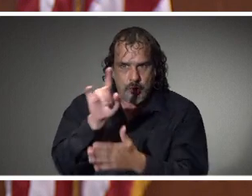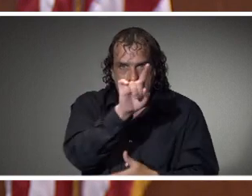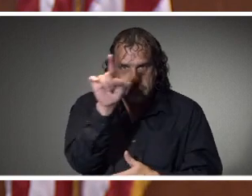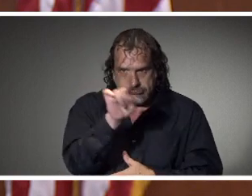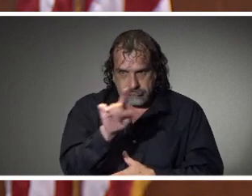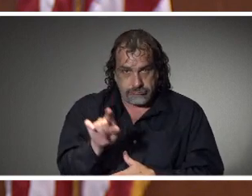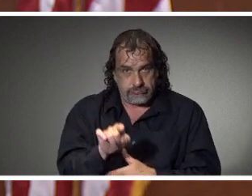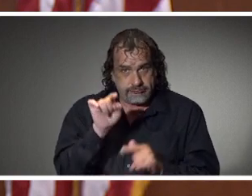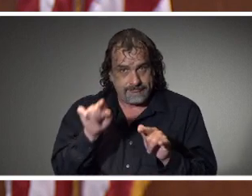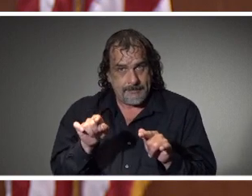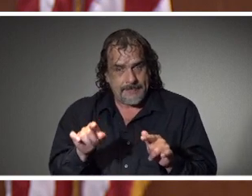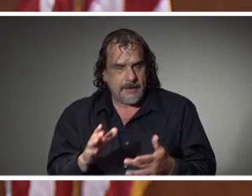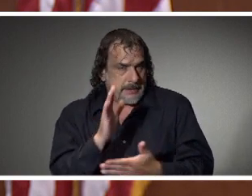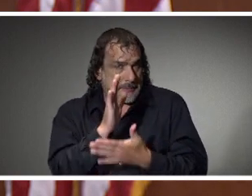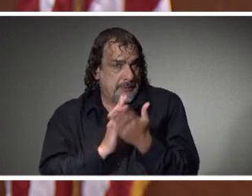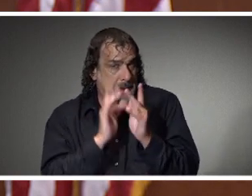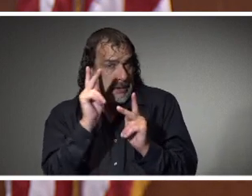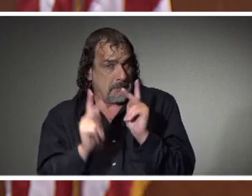think